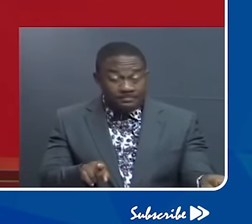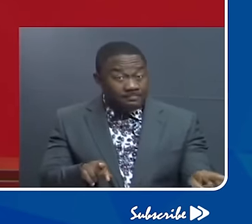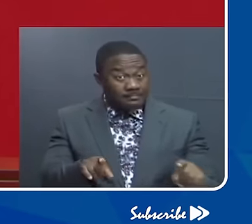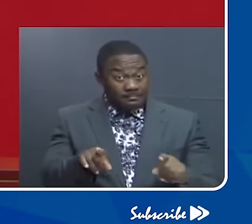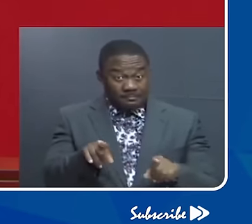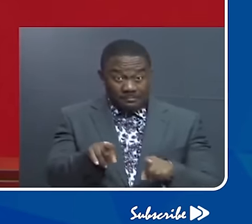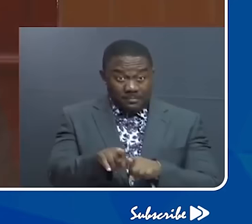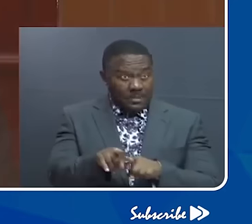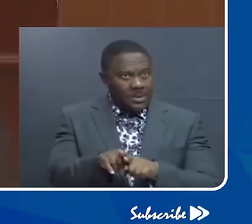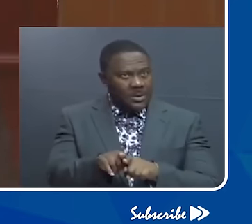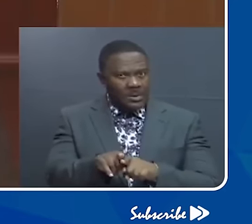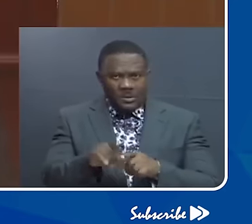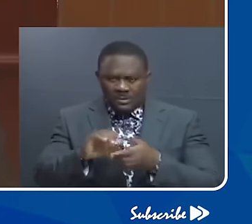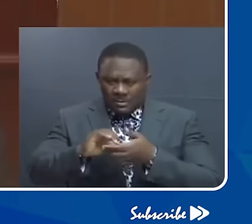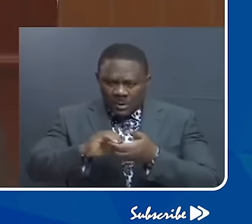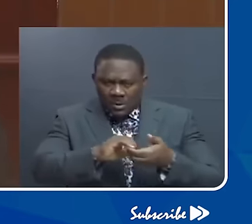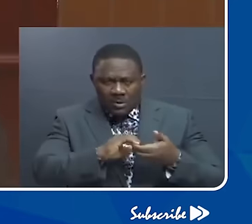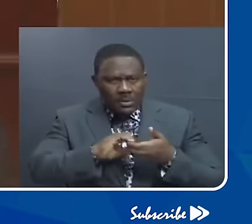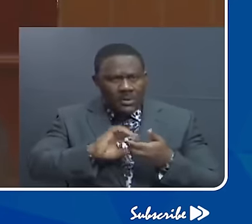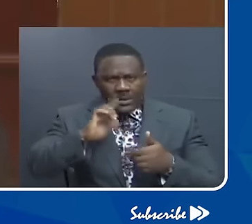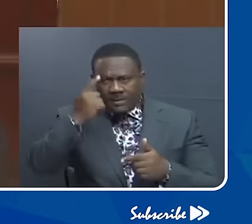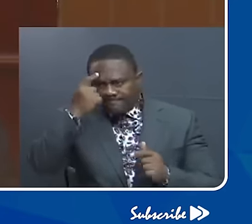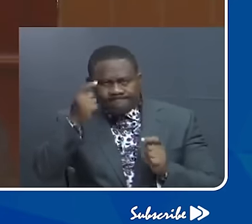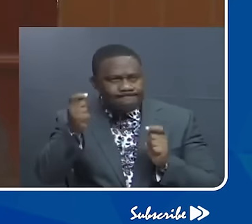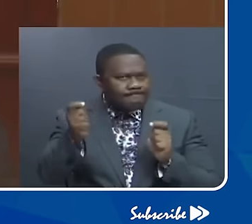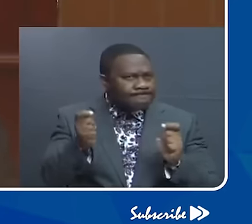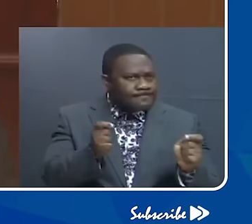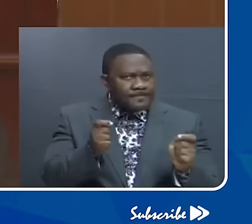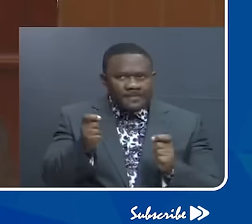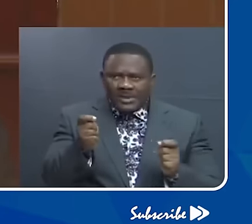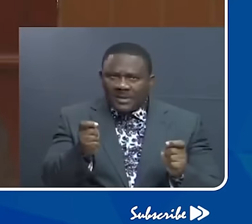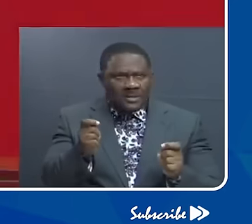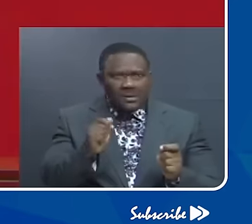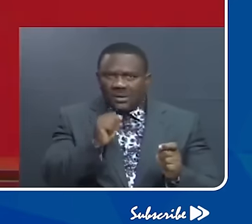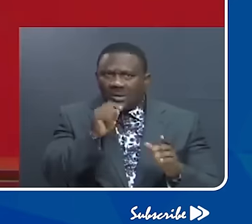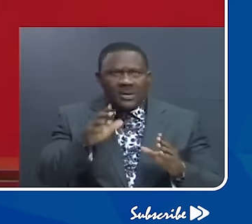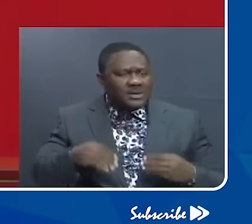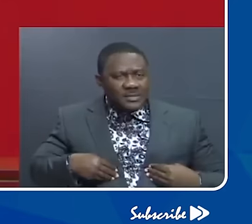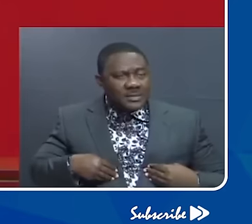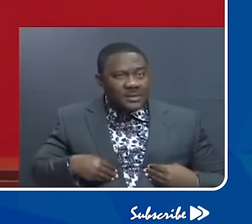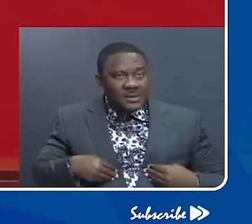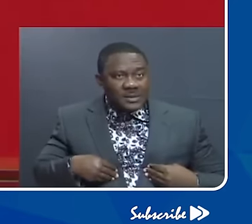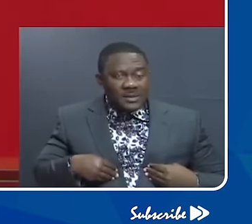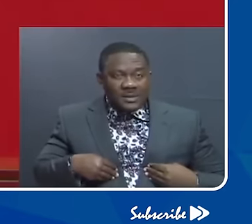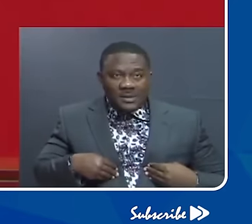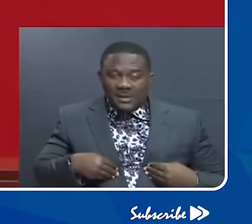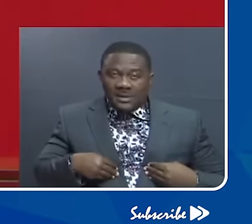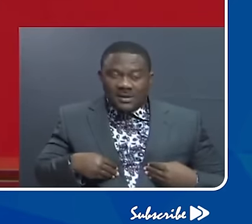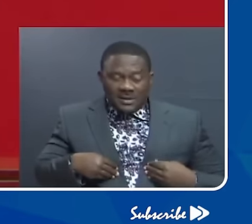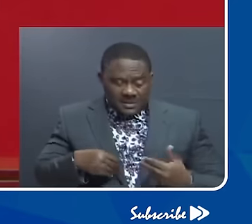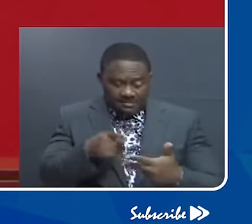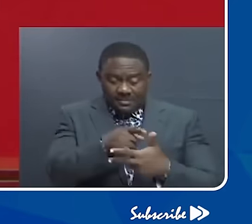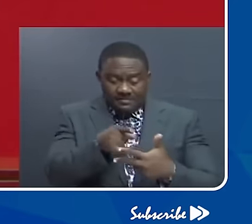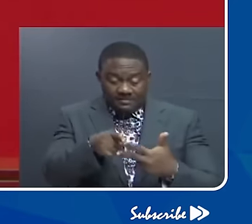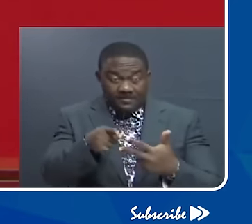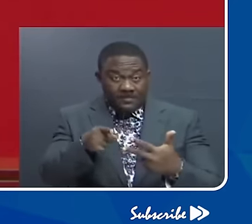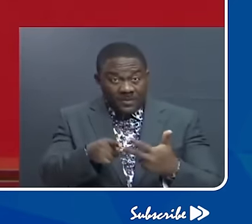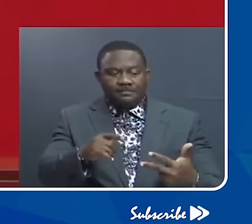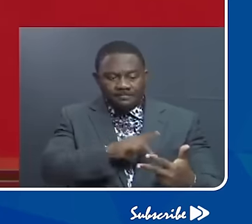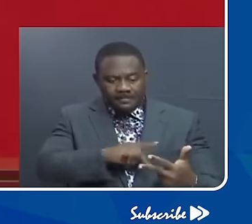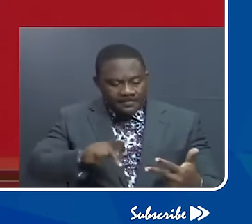the spirit of cooperative governance and mutual respect for the arms of